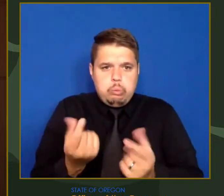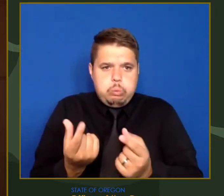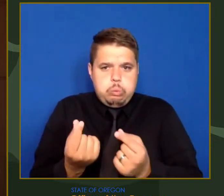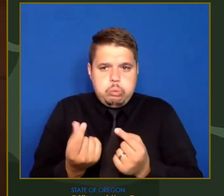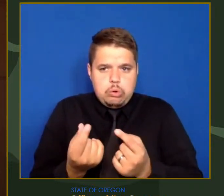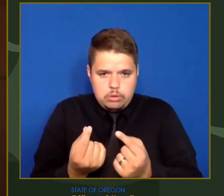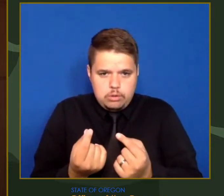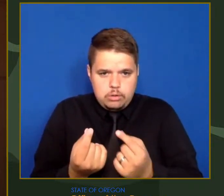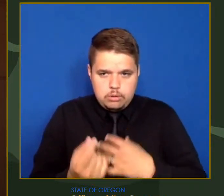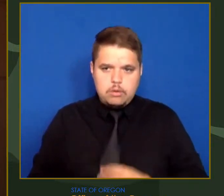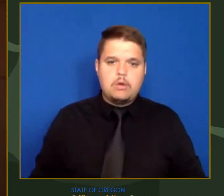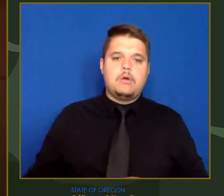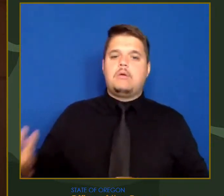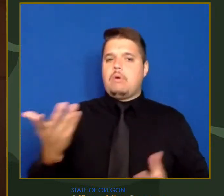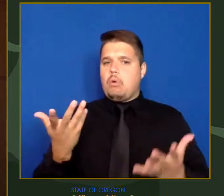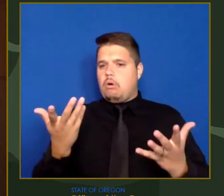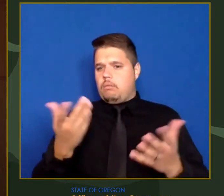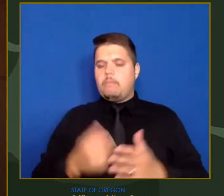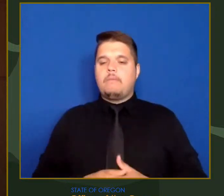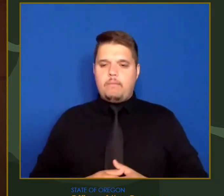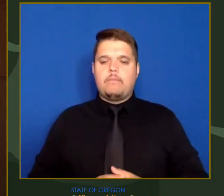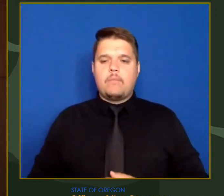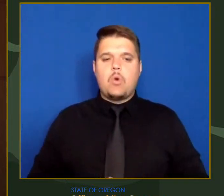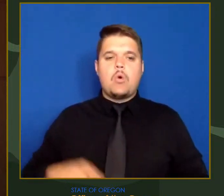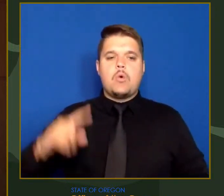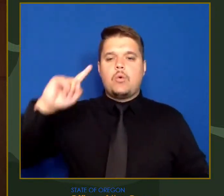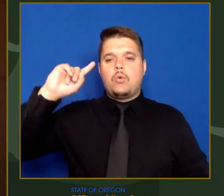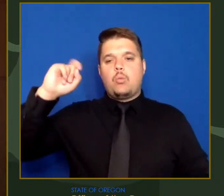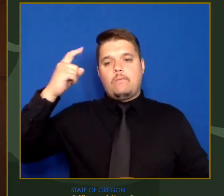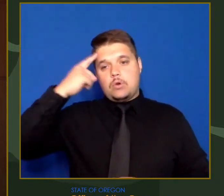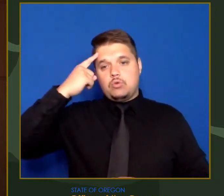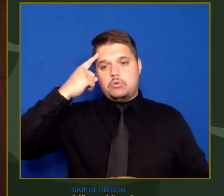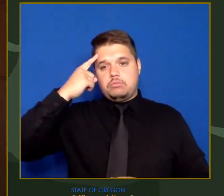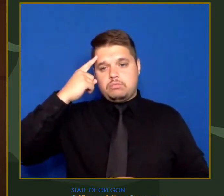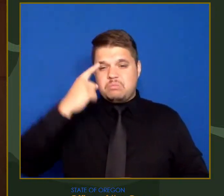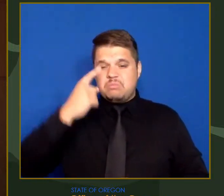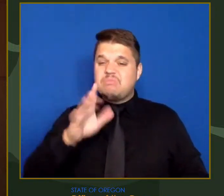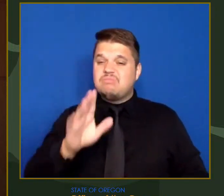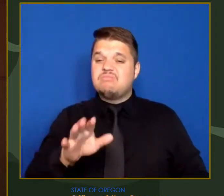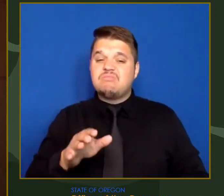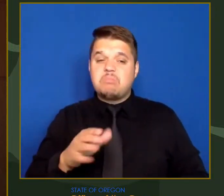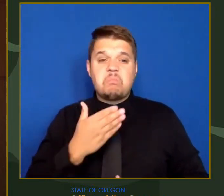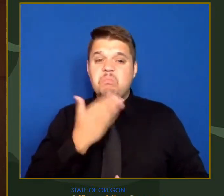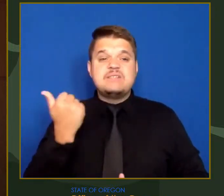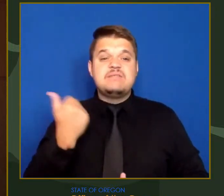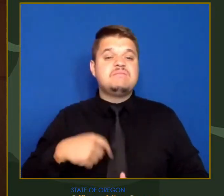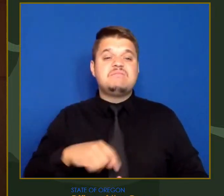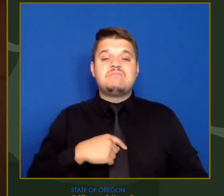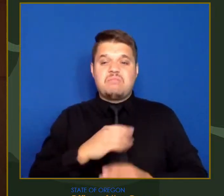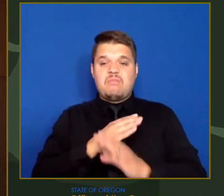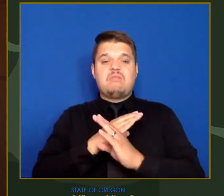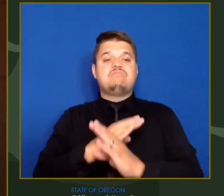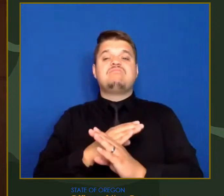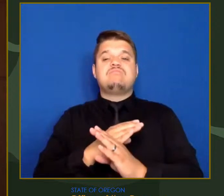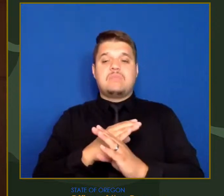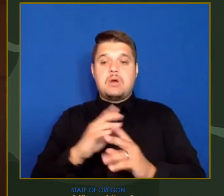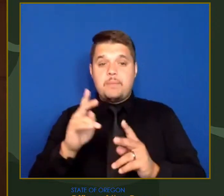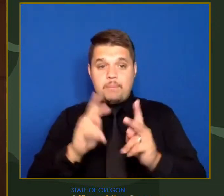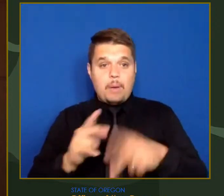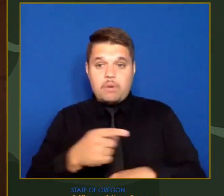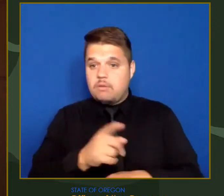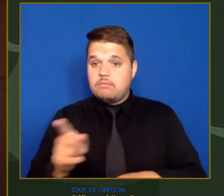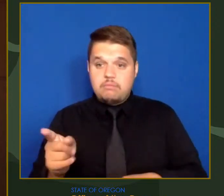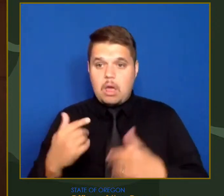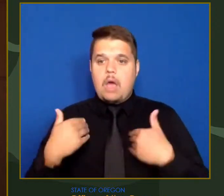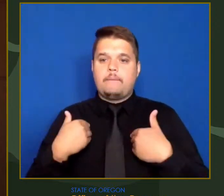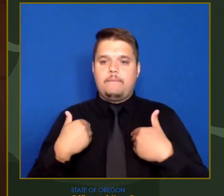So, Gary, as we've mentioned, the best protection that a person can have against the